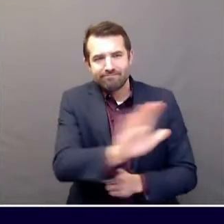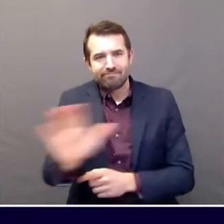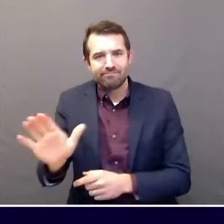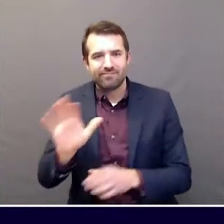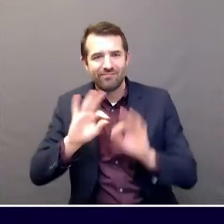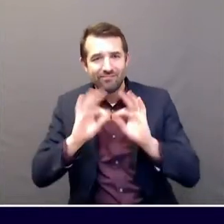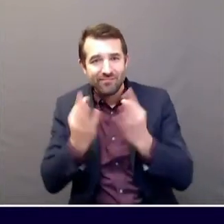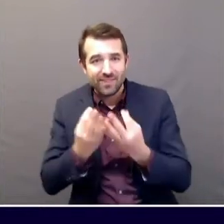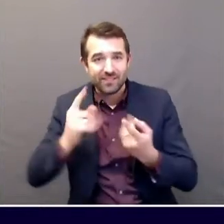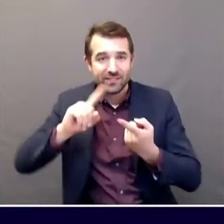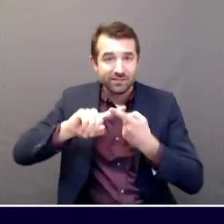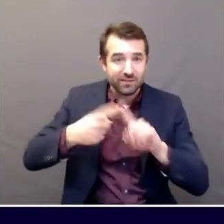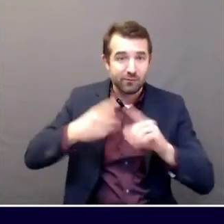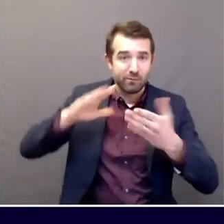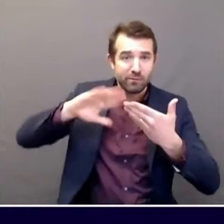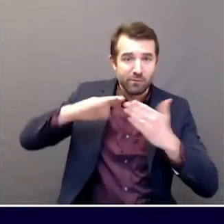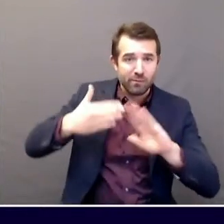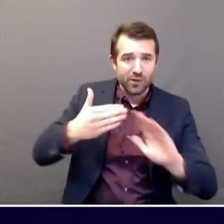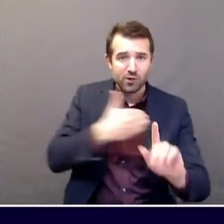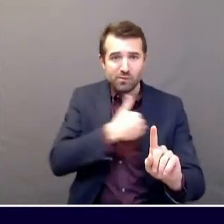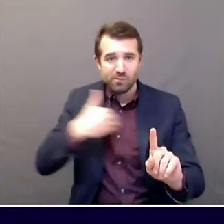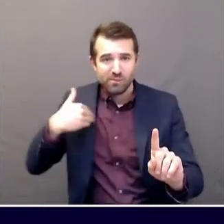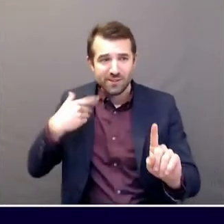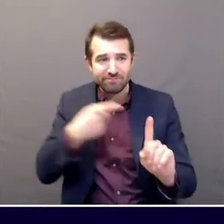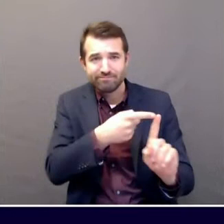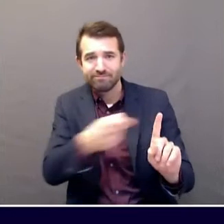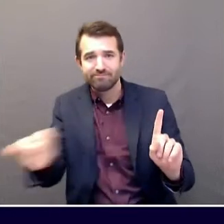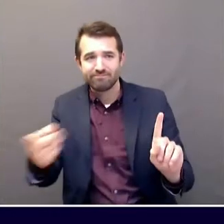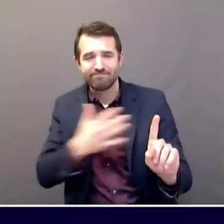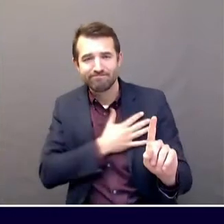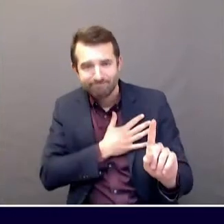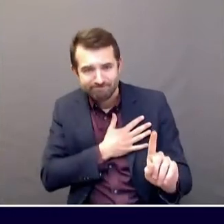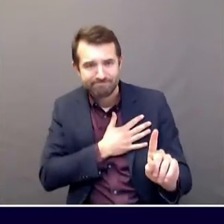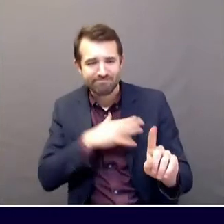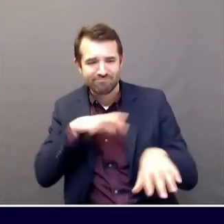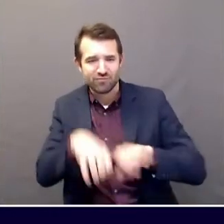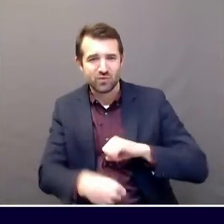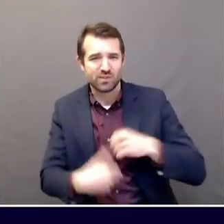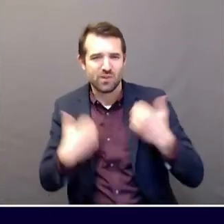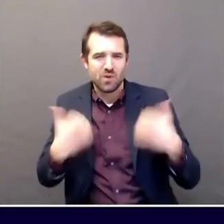friends, families, and community members during this time of grief.